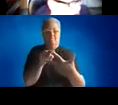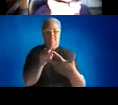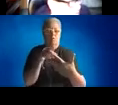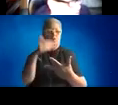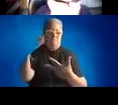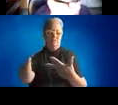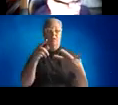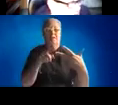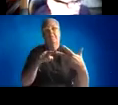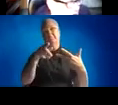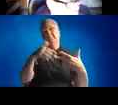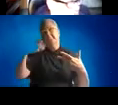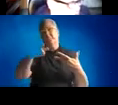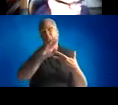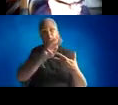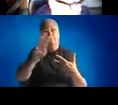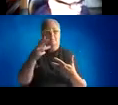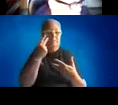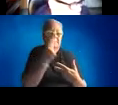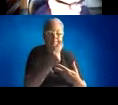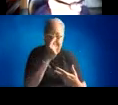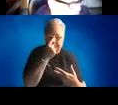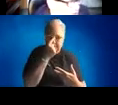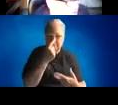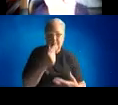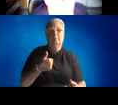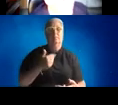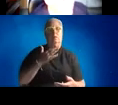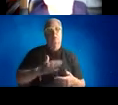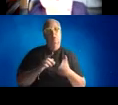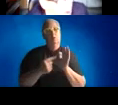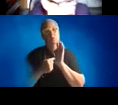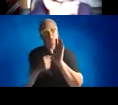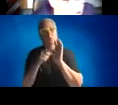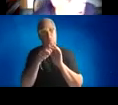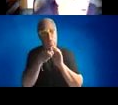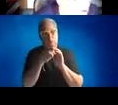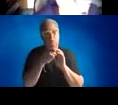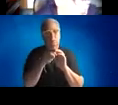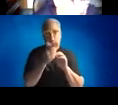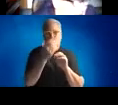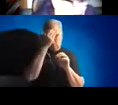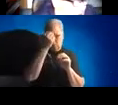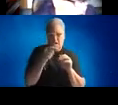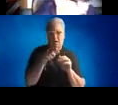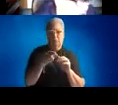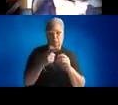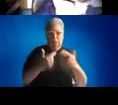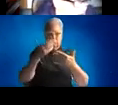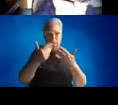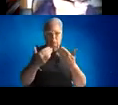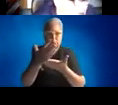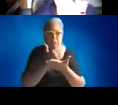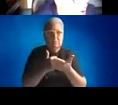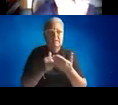Now, to show you why data is important, The UNCRPD committee, that's